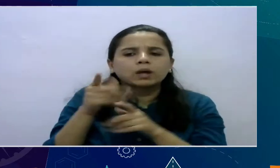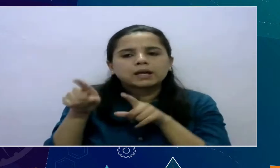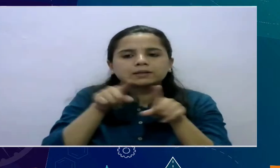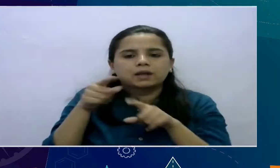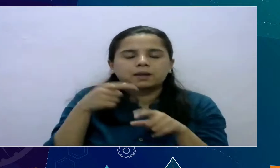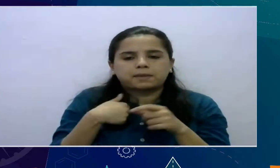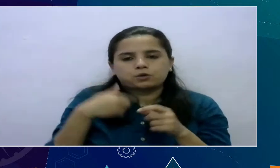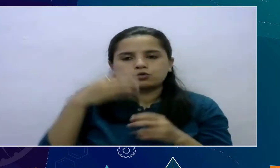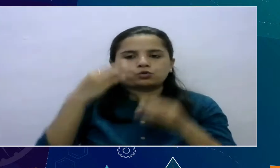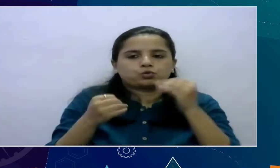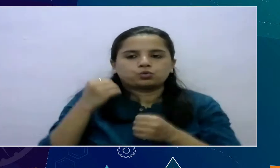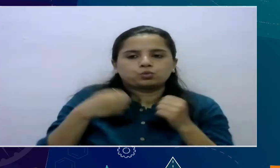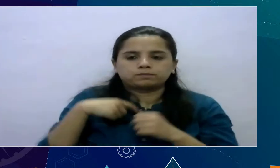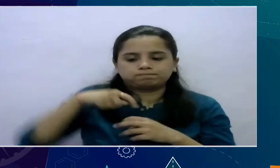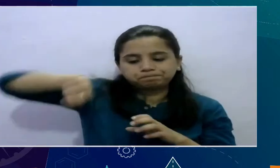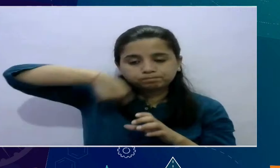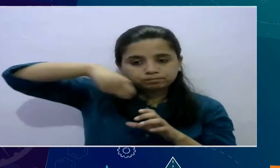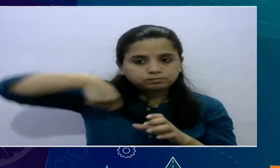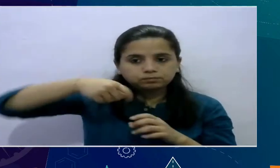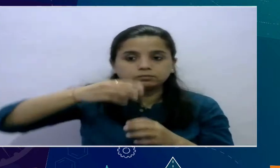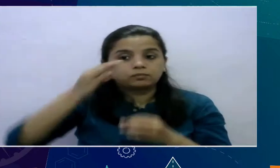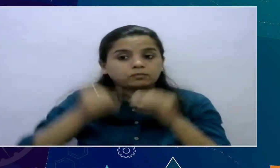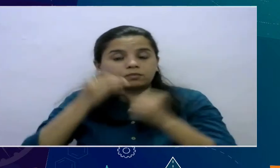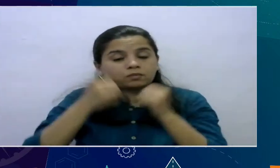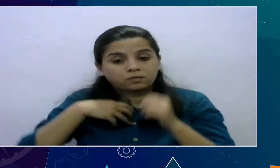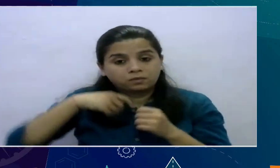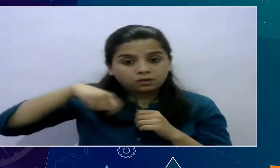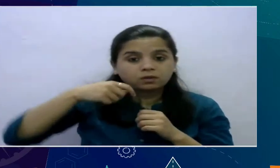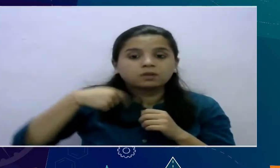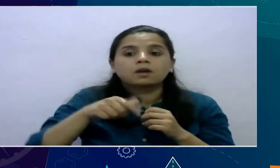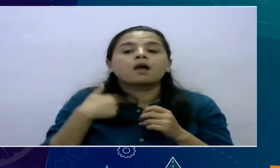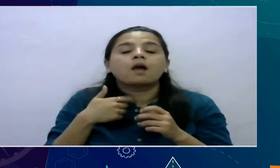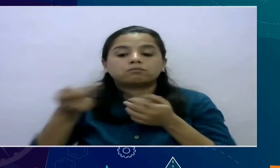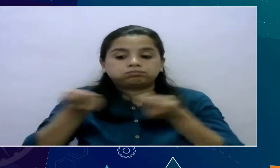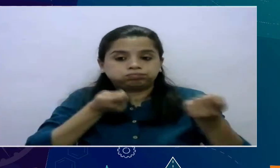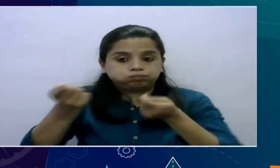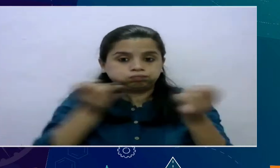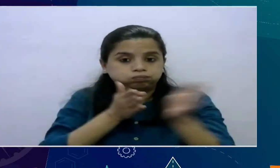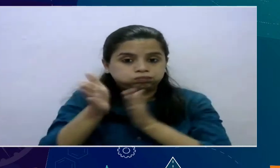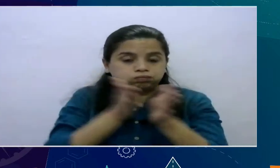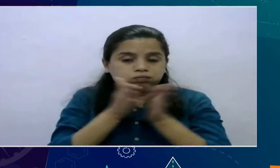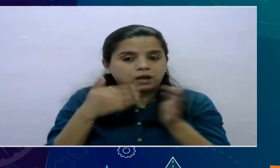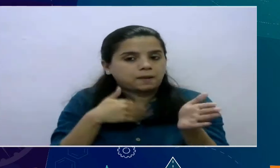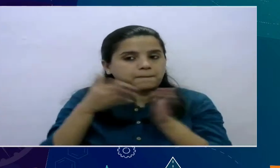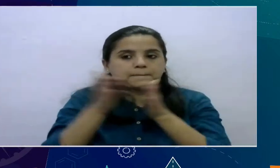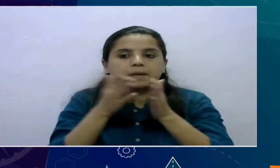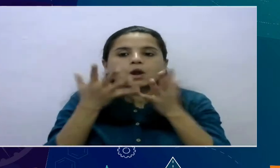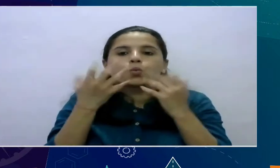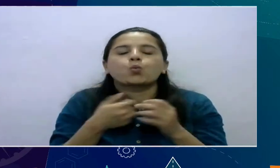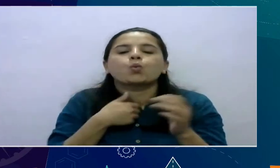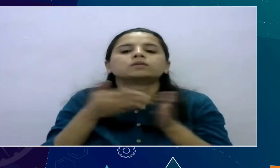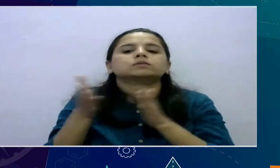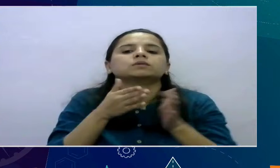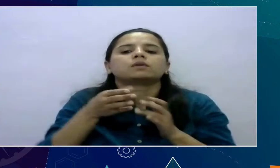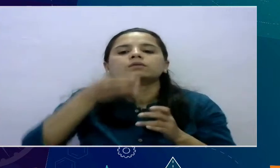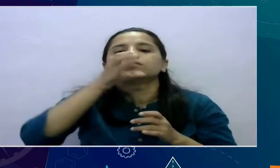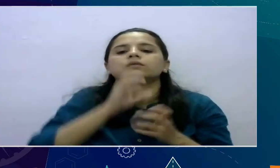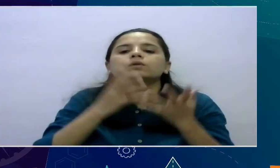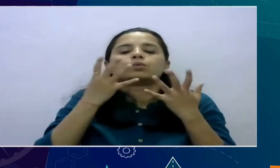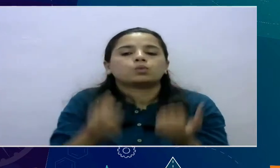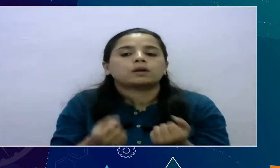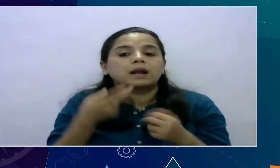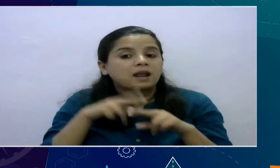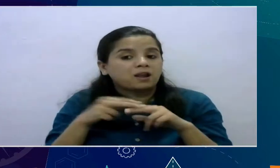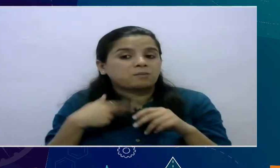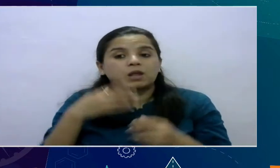the milk, okay? Once I churn the milk, I get butter and buttermilk. So I want to have buttermilk. That I cannot have it if I take